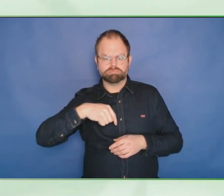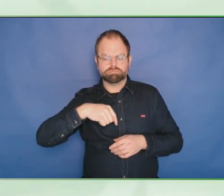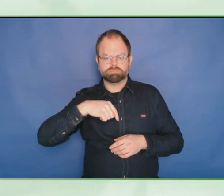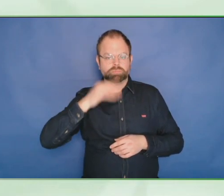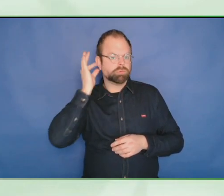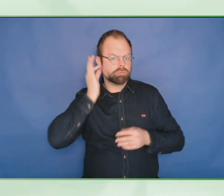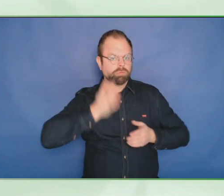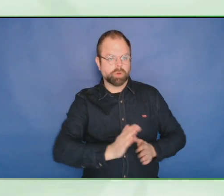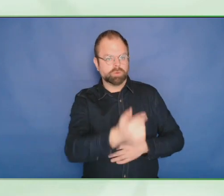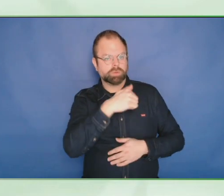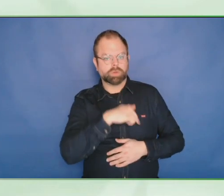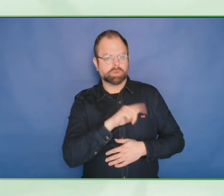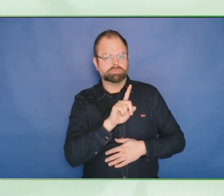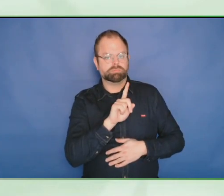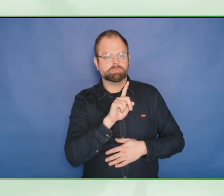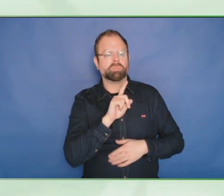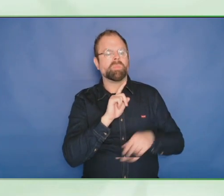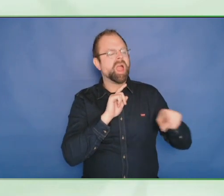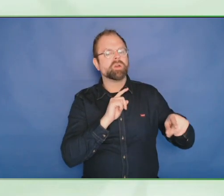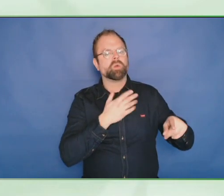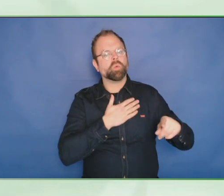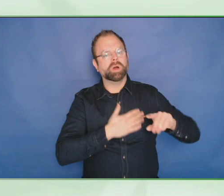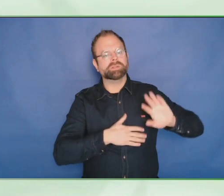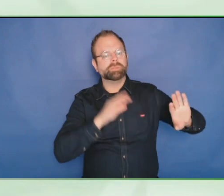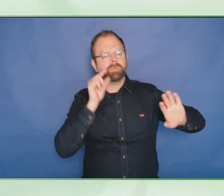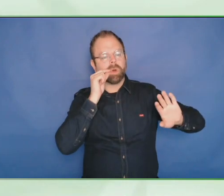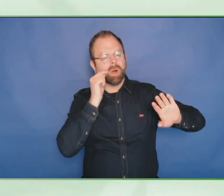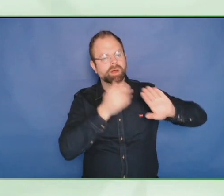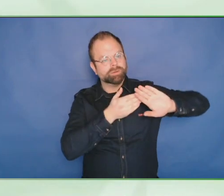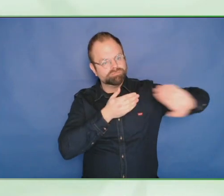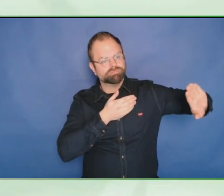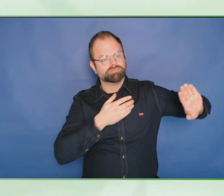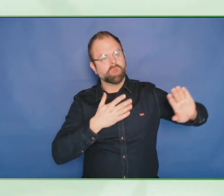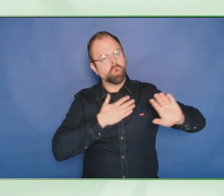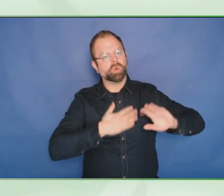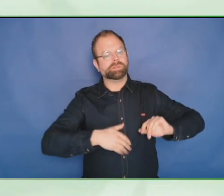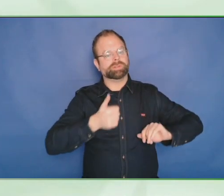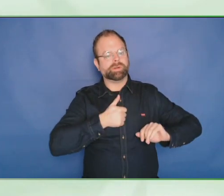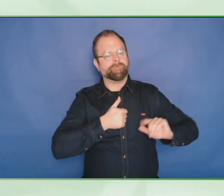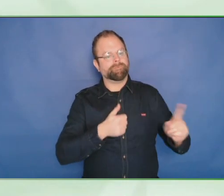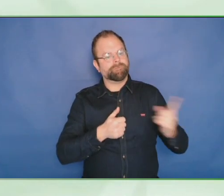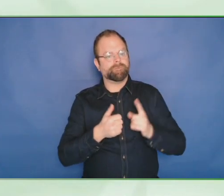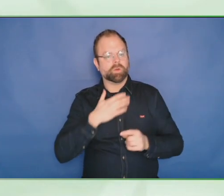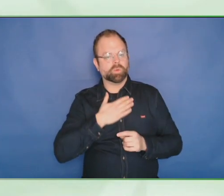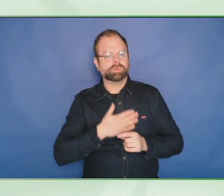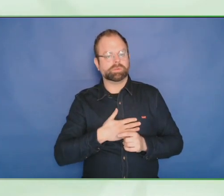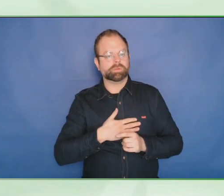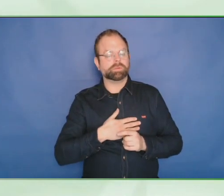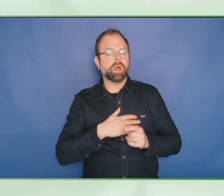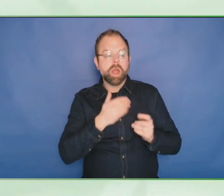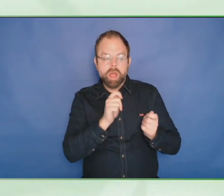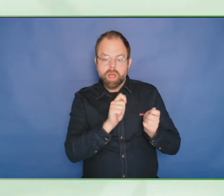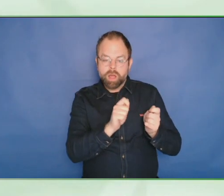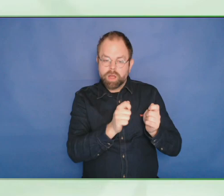So that was that story that we will never forget one. Thank you. Thanks. Could you tell us if